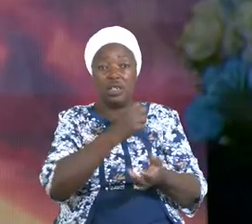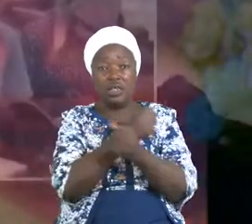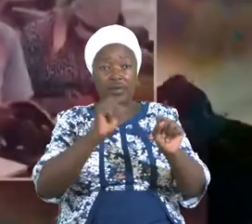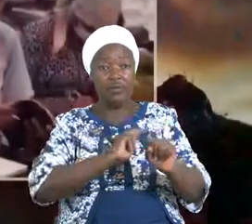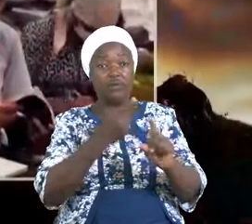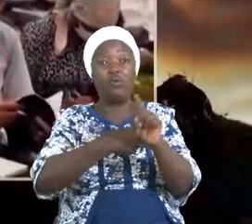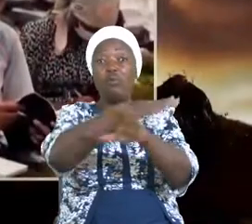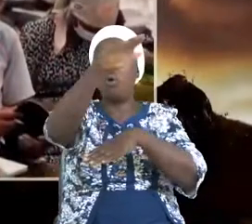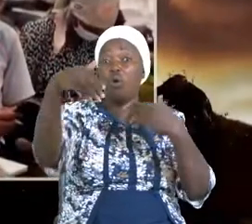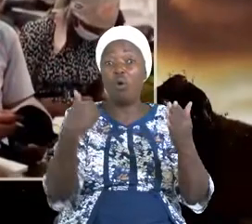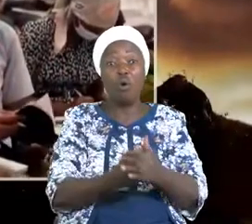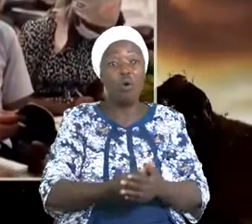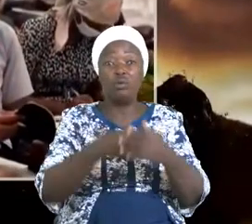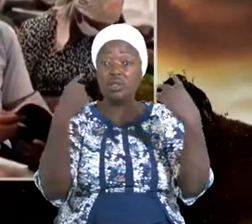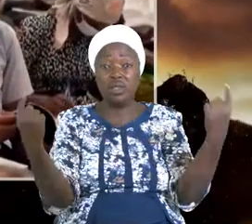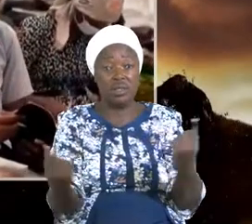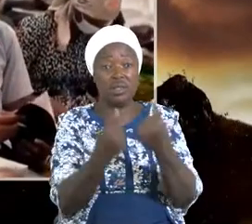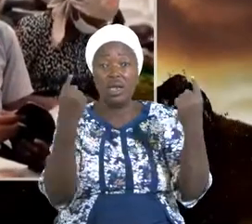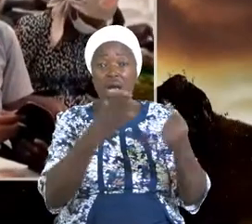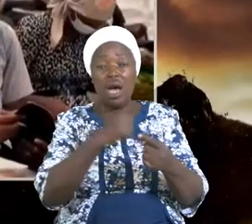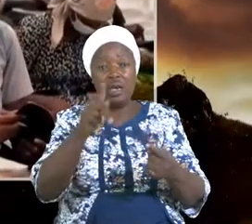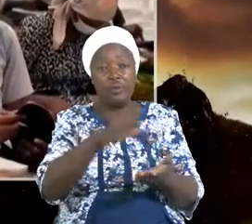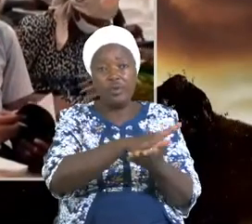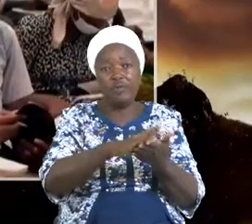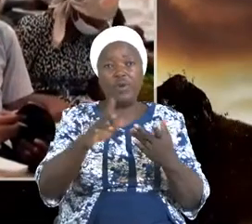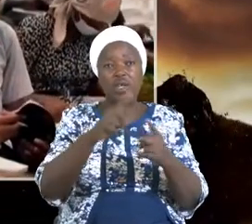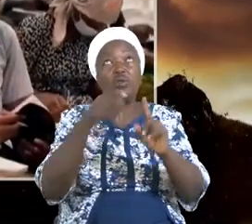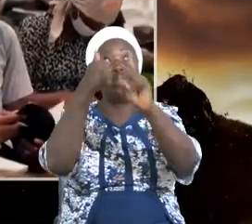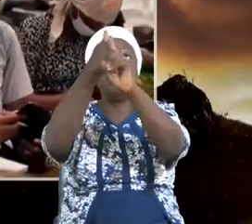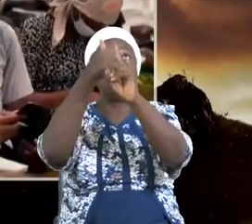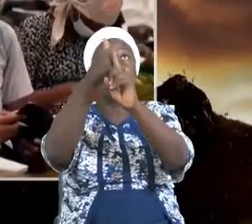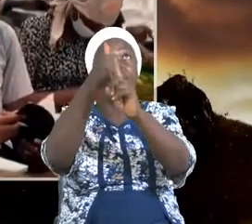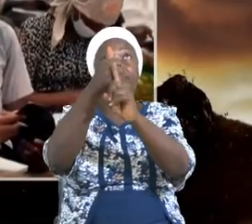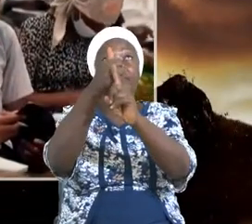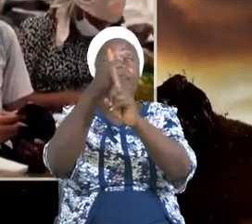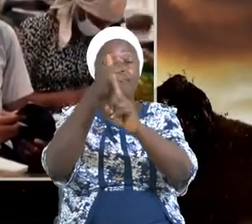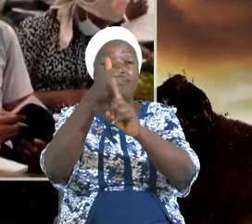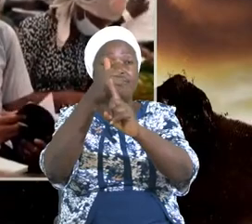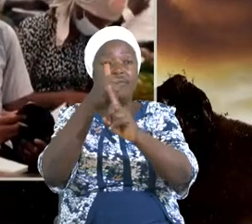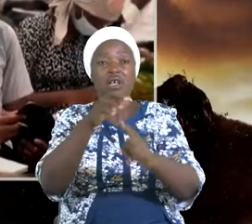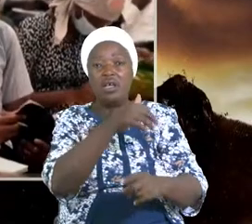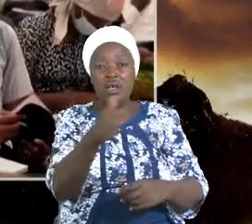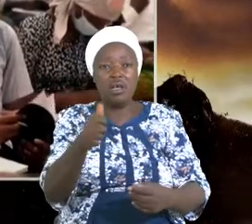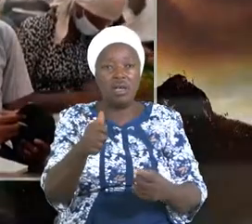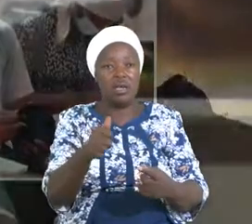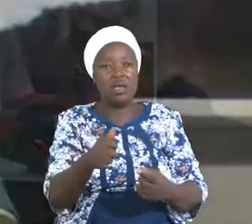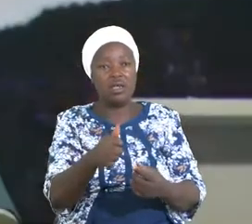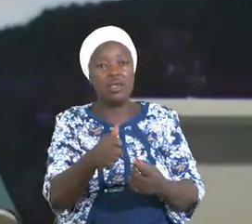iniquity and purify unto himself a peculiar